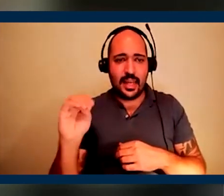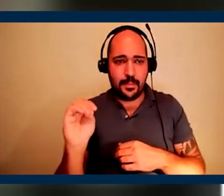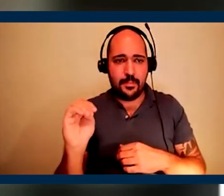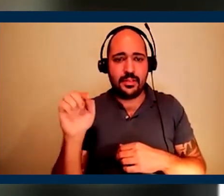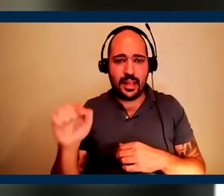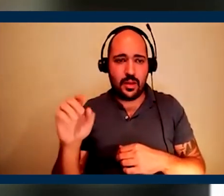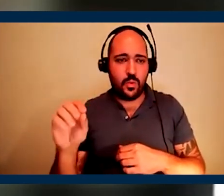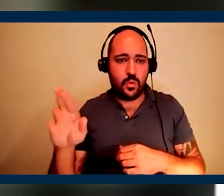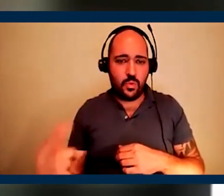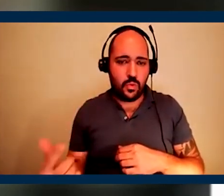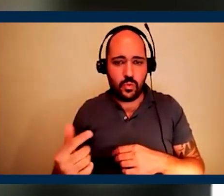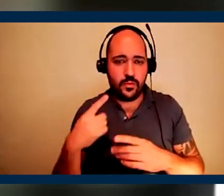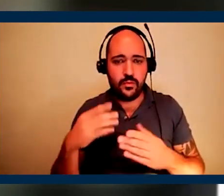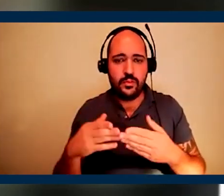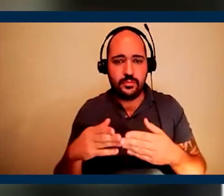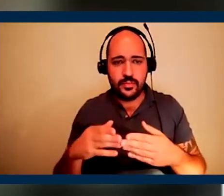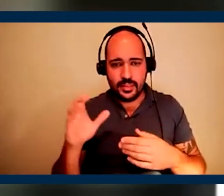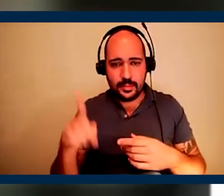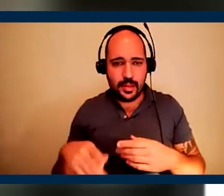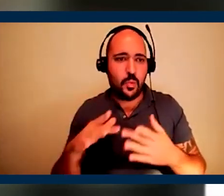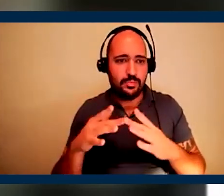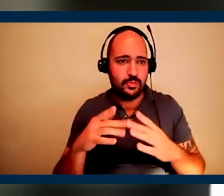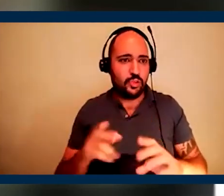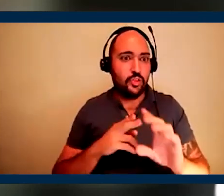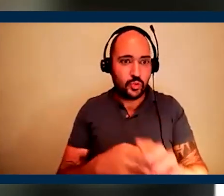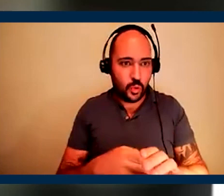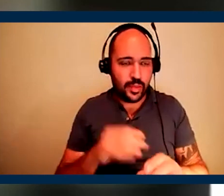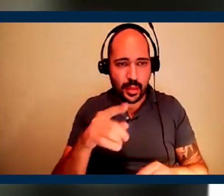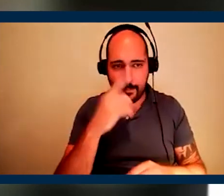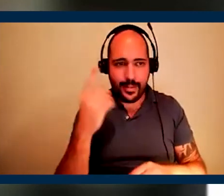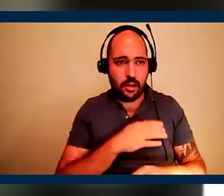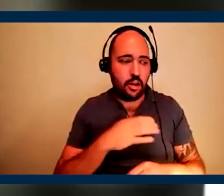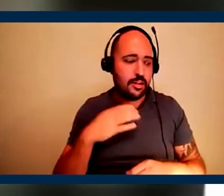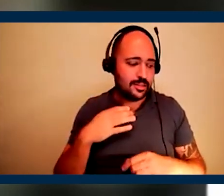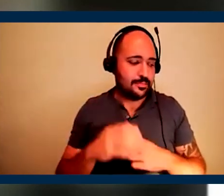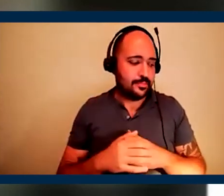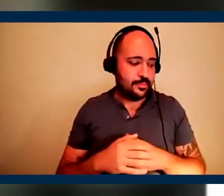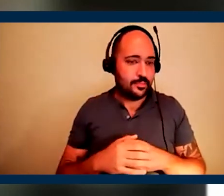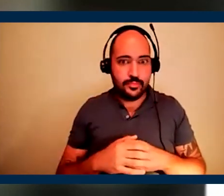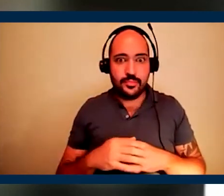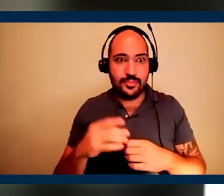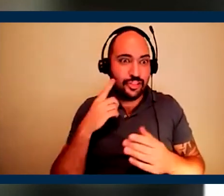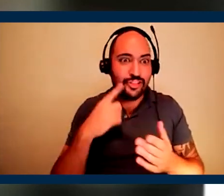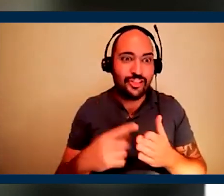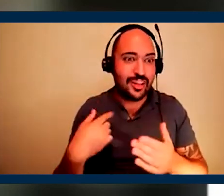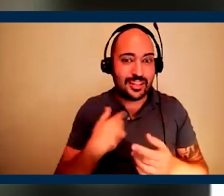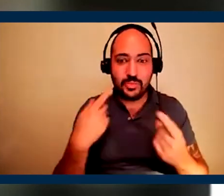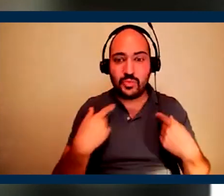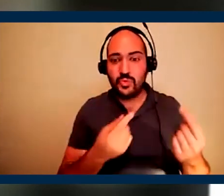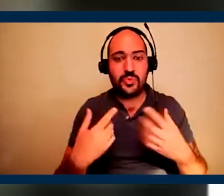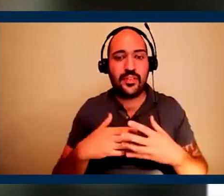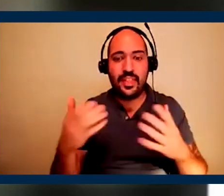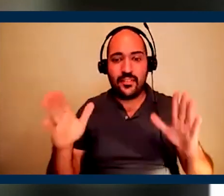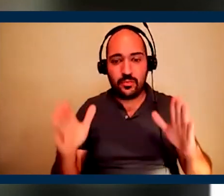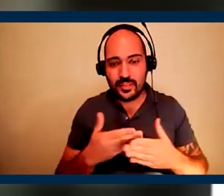CADEM.org is the CDP's website where you could join the caucus. Come check us out and see what we're doing. We got a lot of great